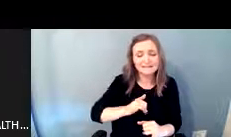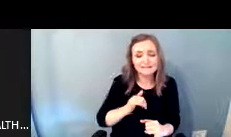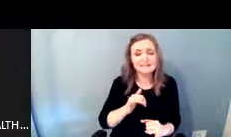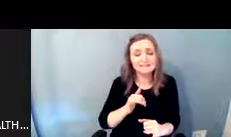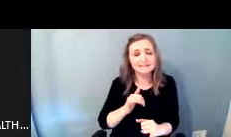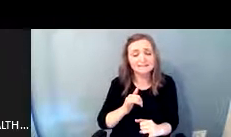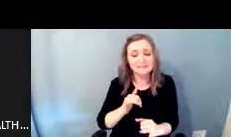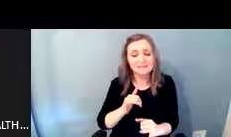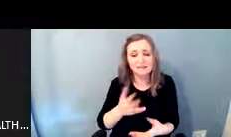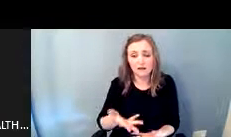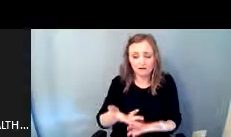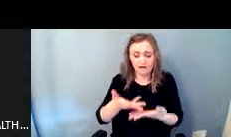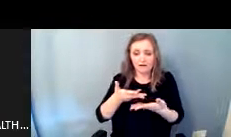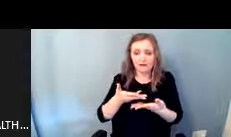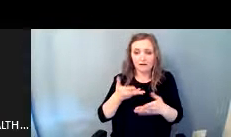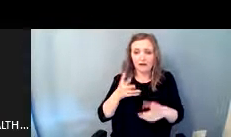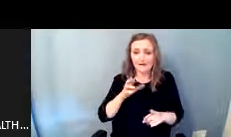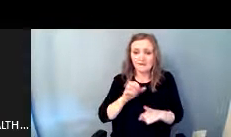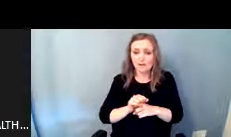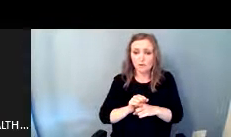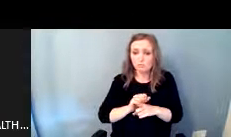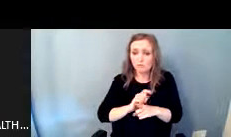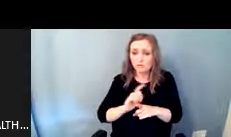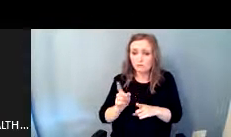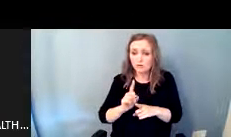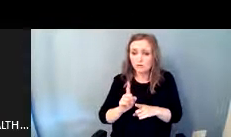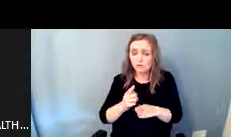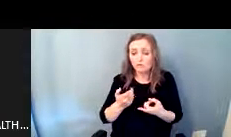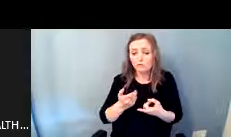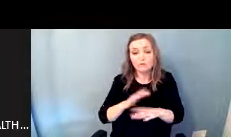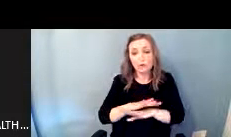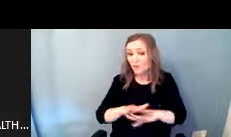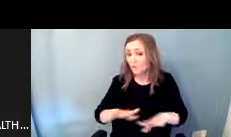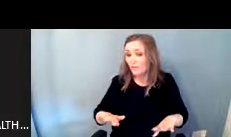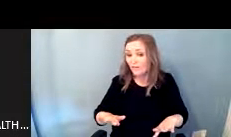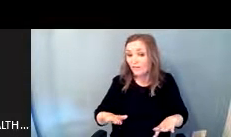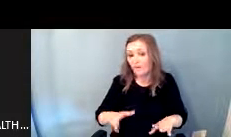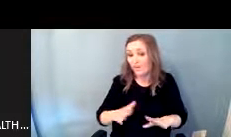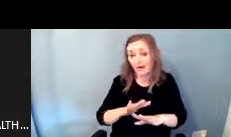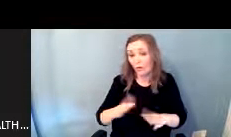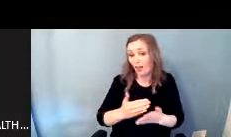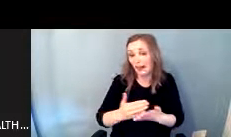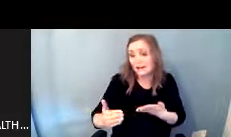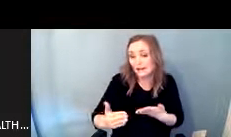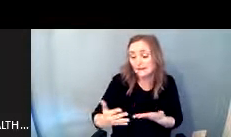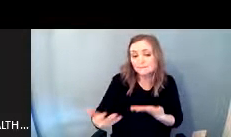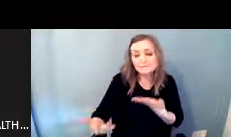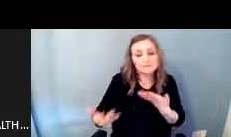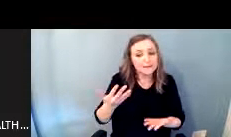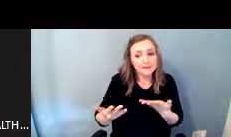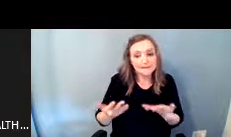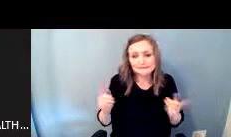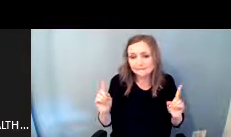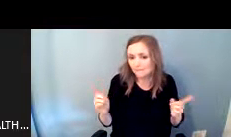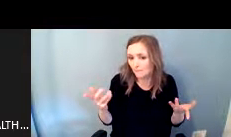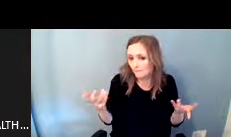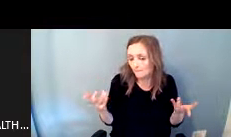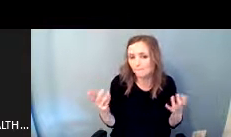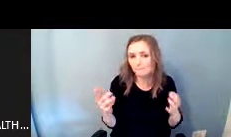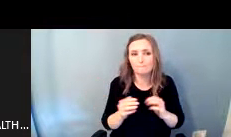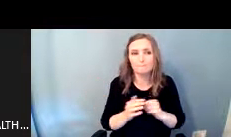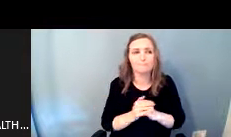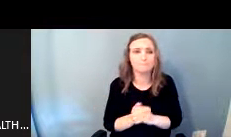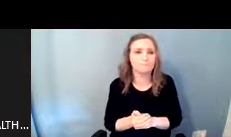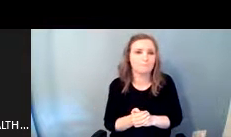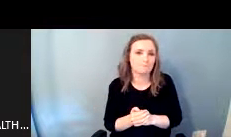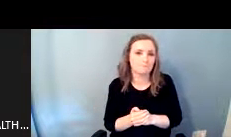receive a diagnosis or not, and have their treatment planned. Can we have the next slide, please, Chloe?